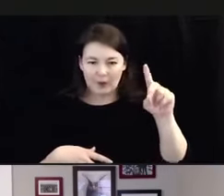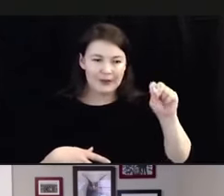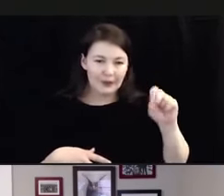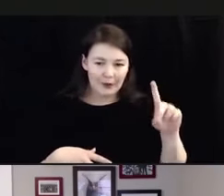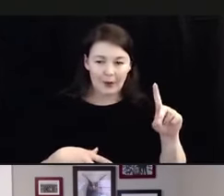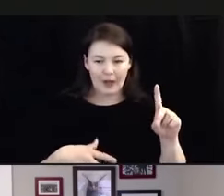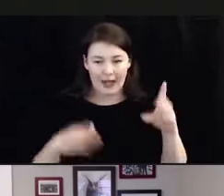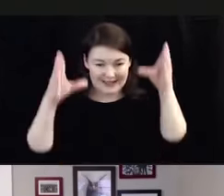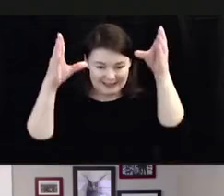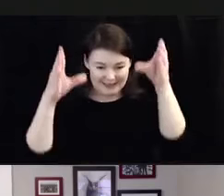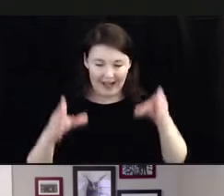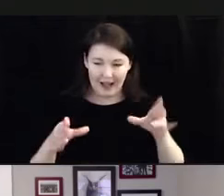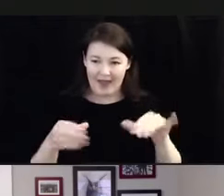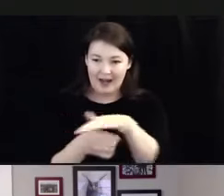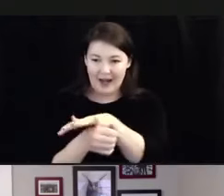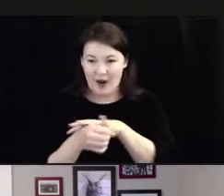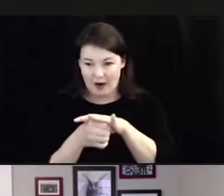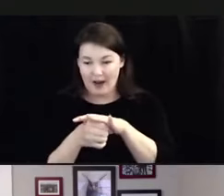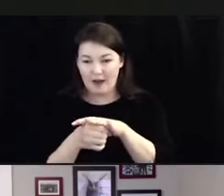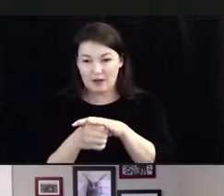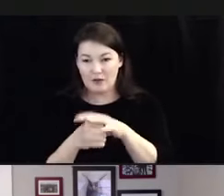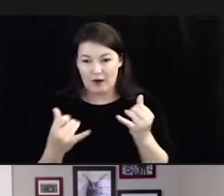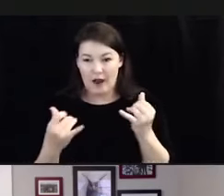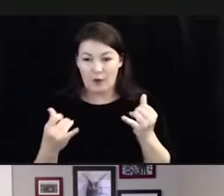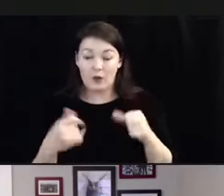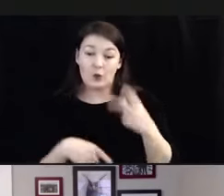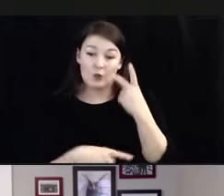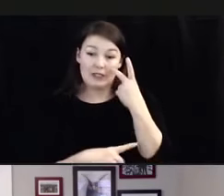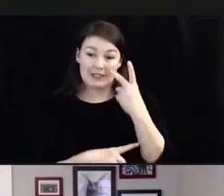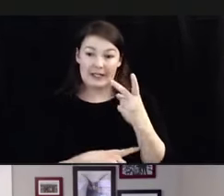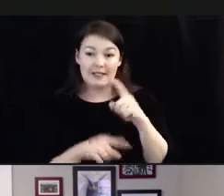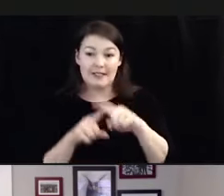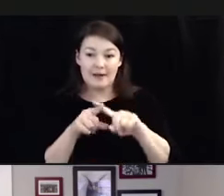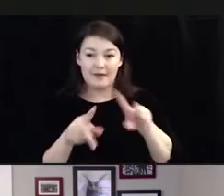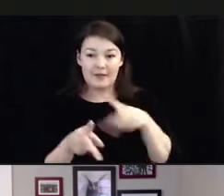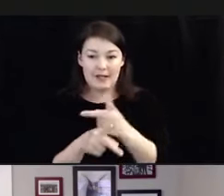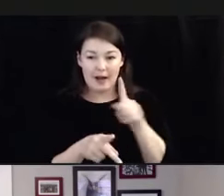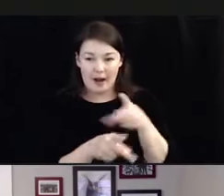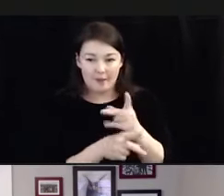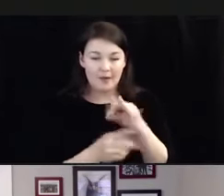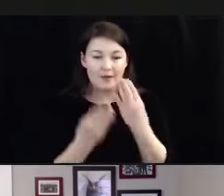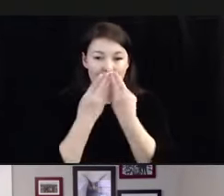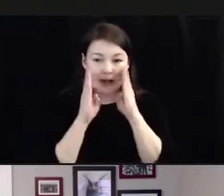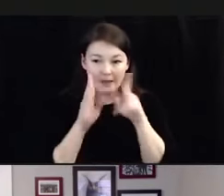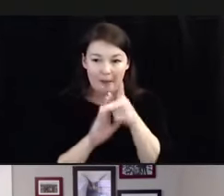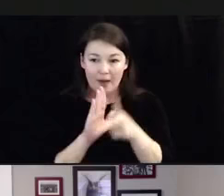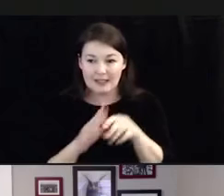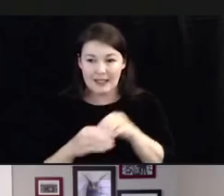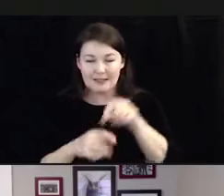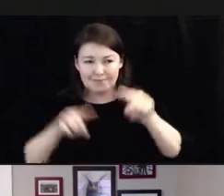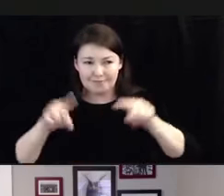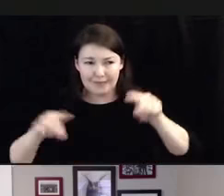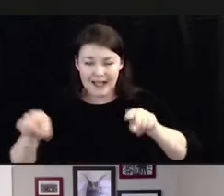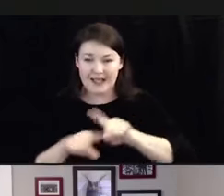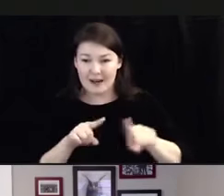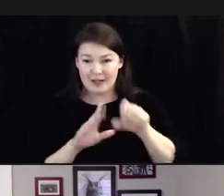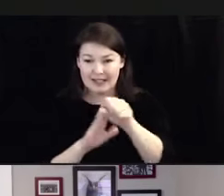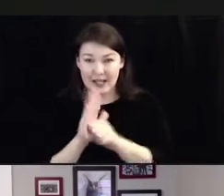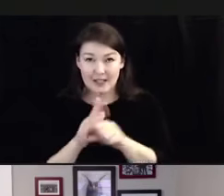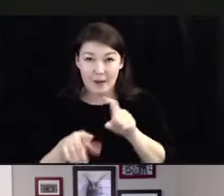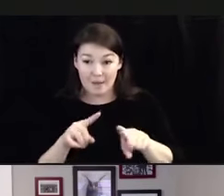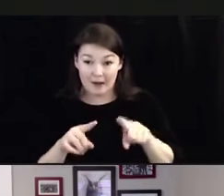hit others. Frankly, you see different types of mask policy in different states, and you don't see hugely different outcomes.